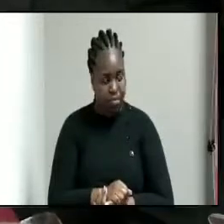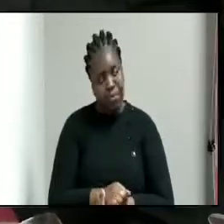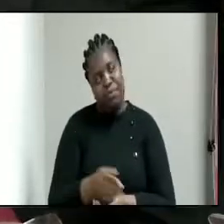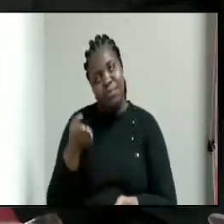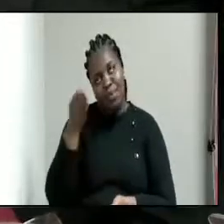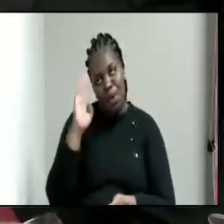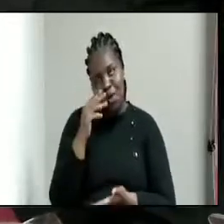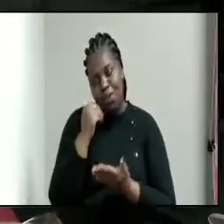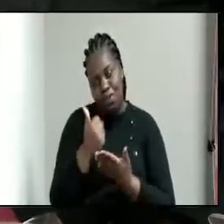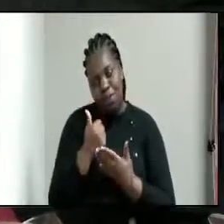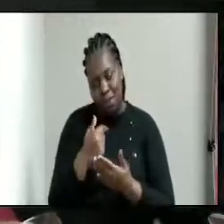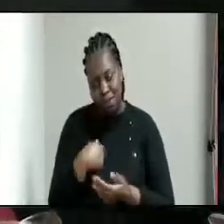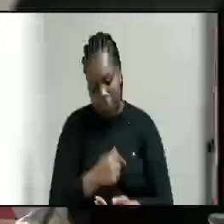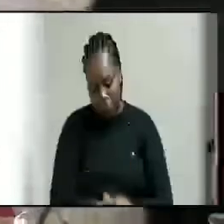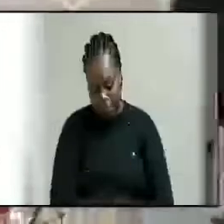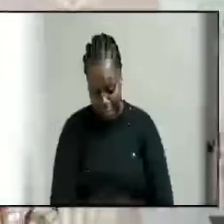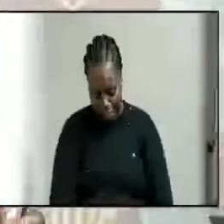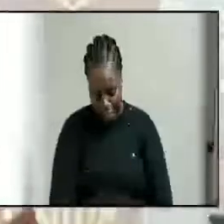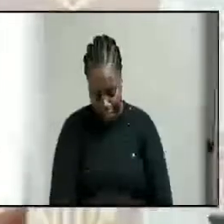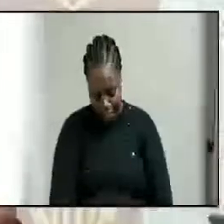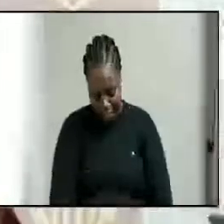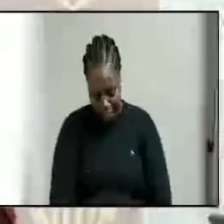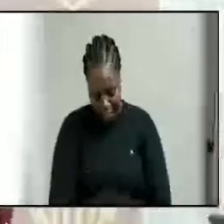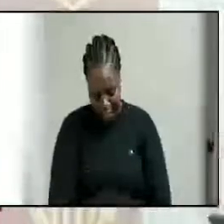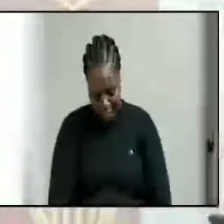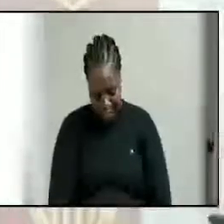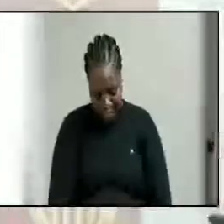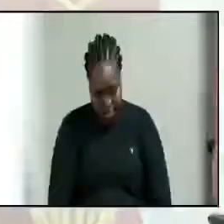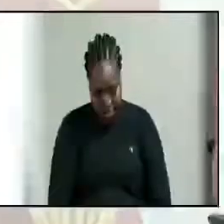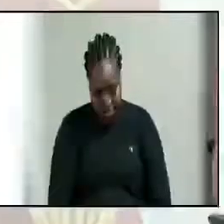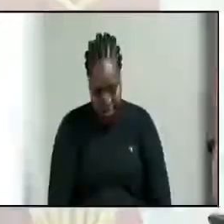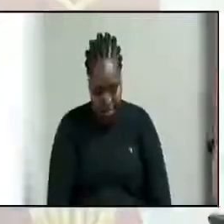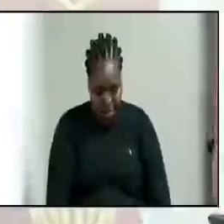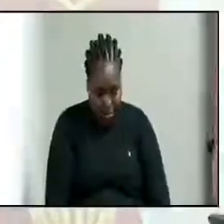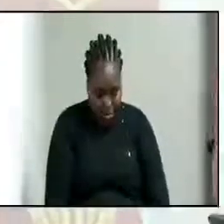So help me God. Thank you very much.